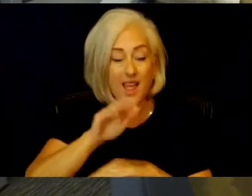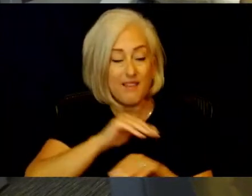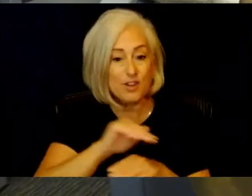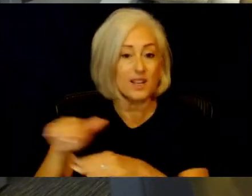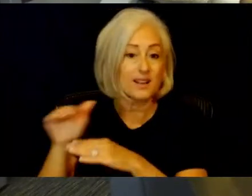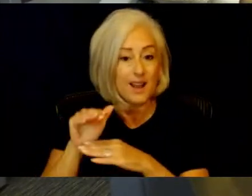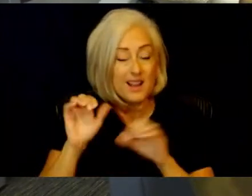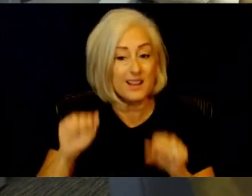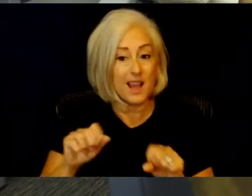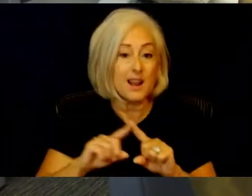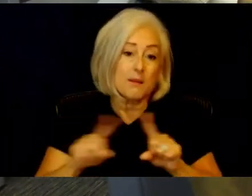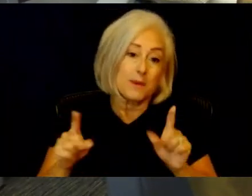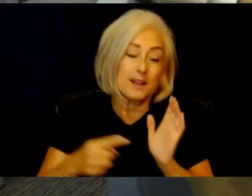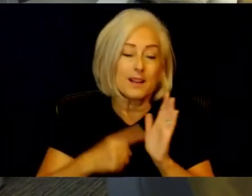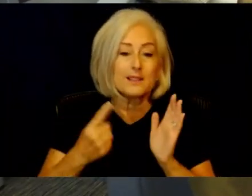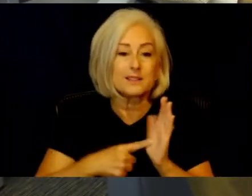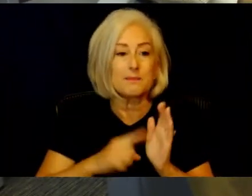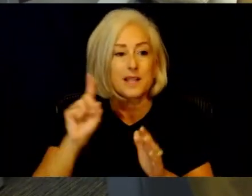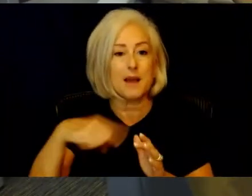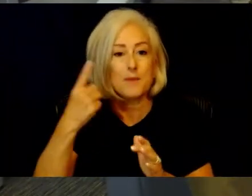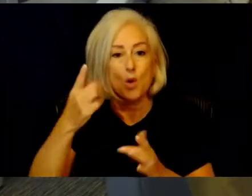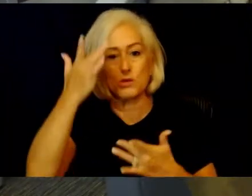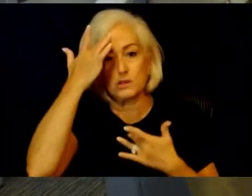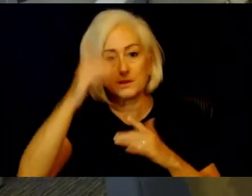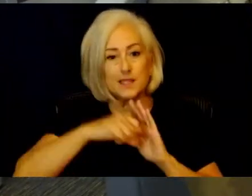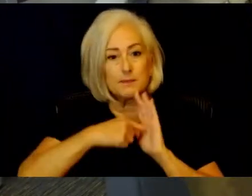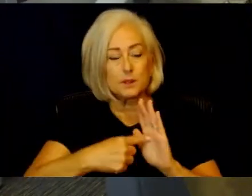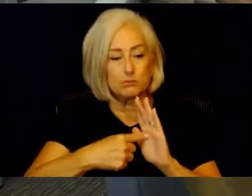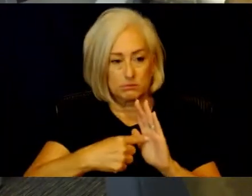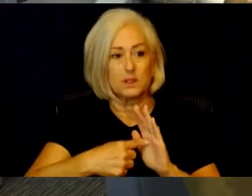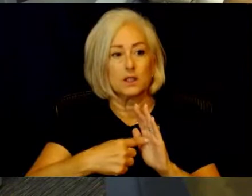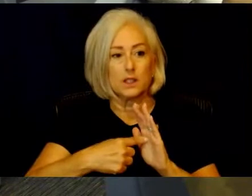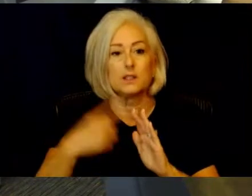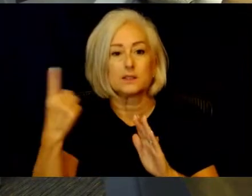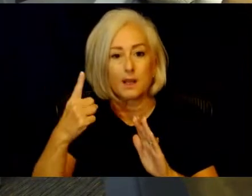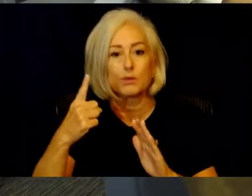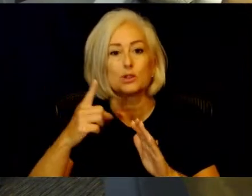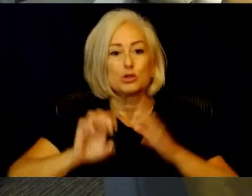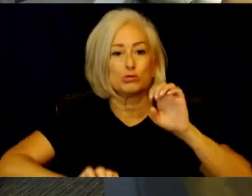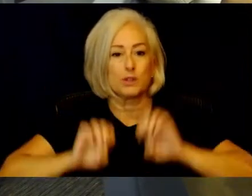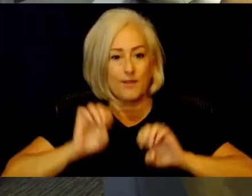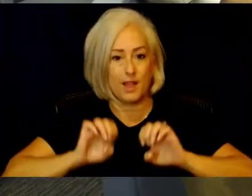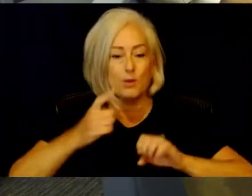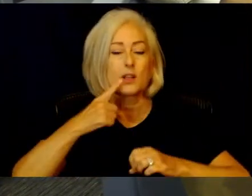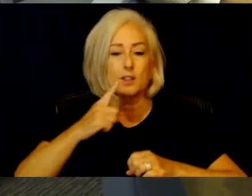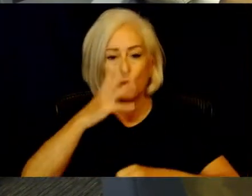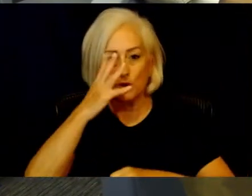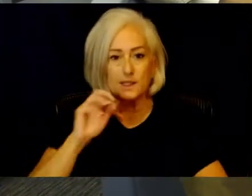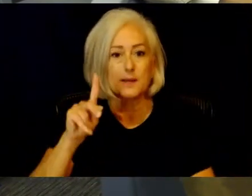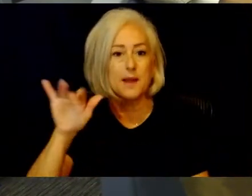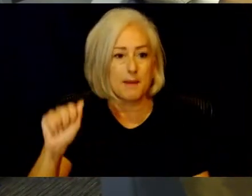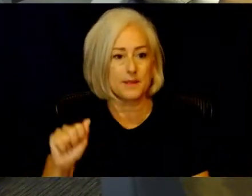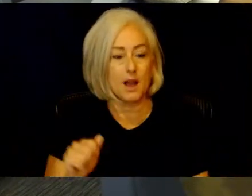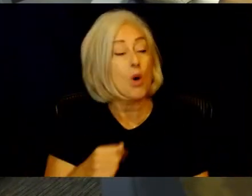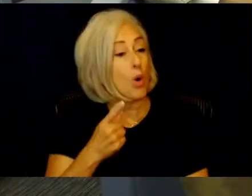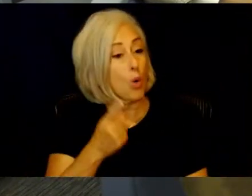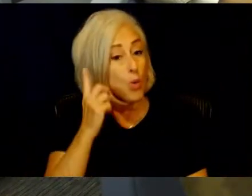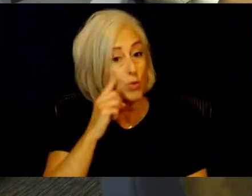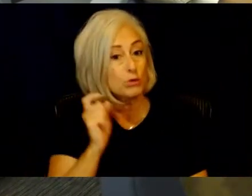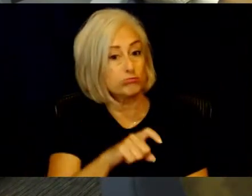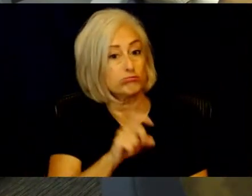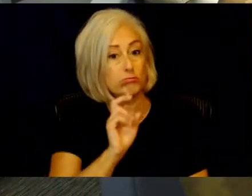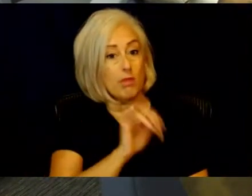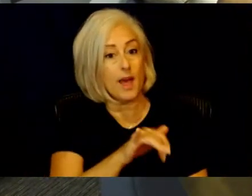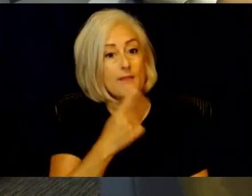one of the only symptoms that can trigger somebody to get evaluated for sleep apnea. Okay, so that's one of the good signs you're going to look for to get somebody